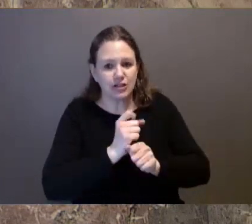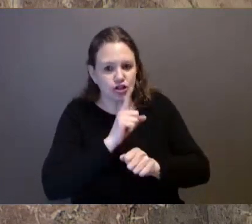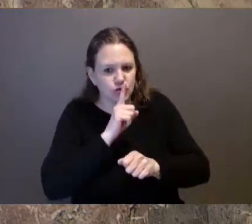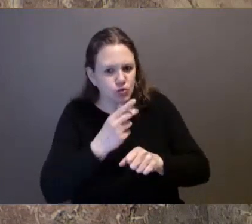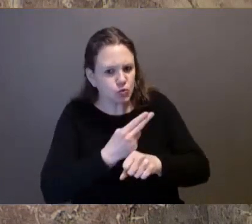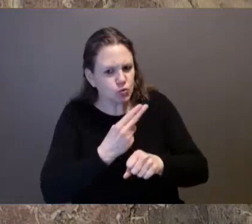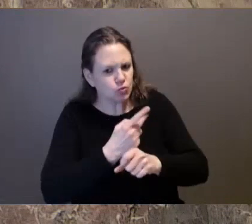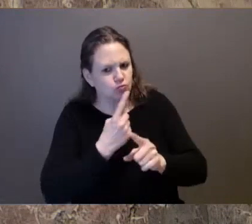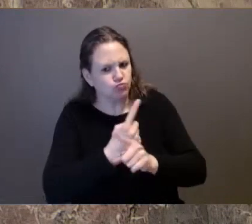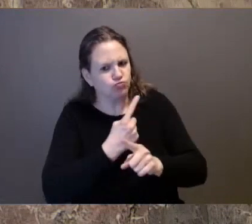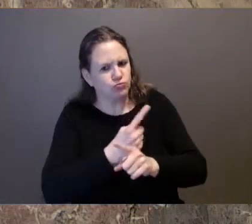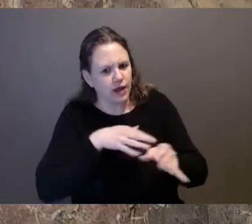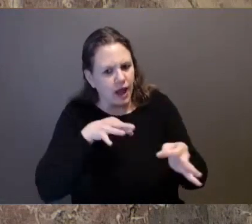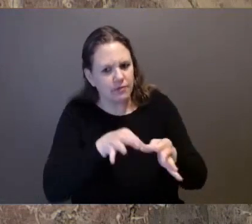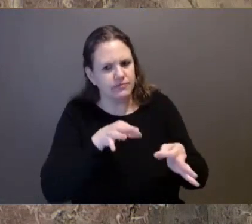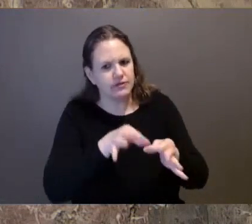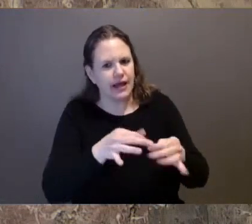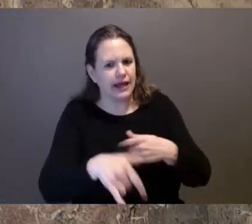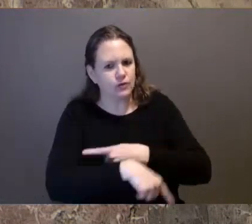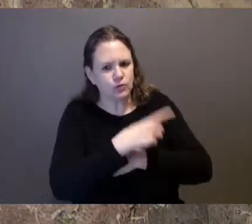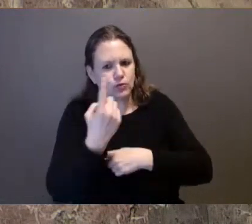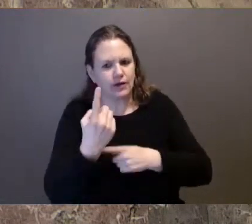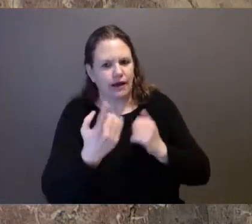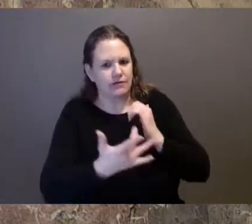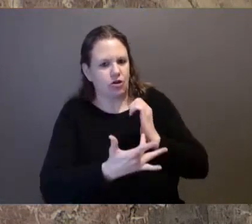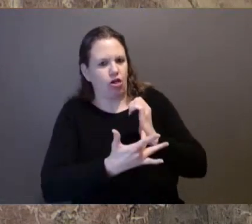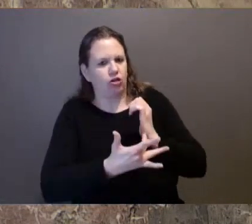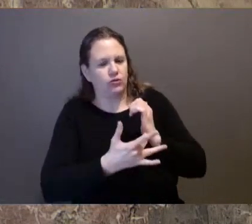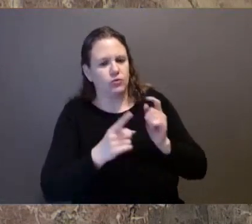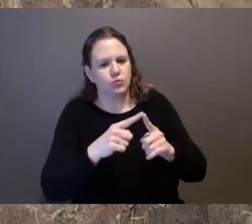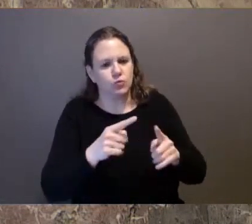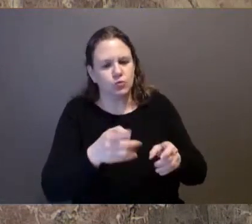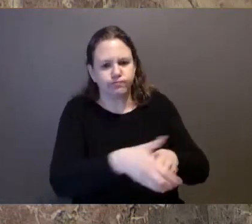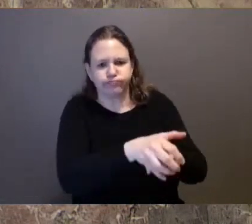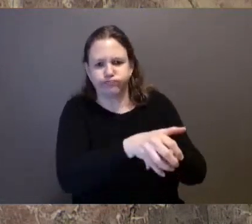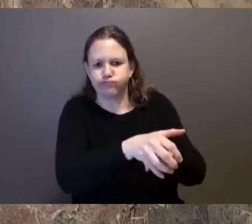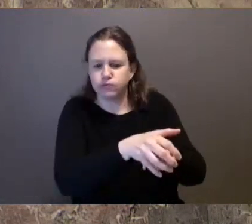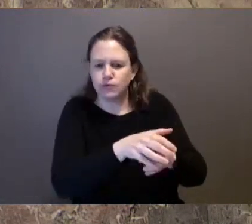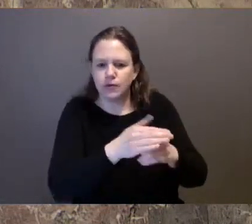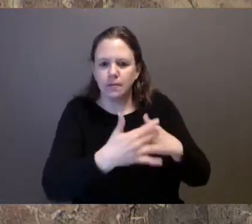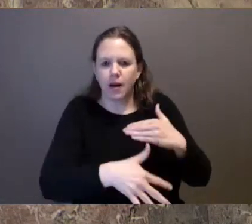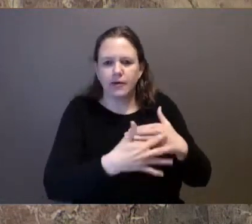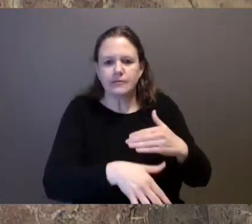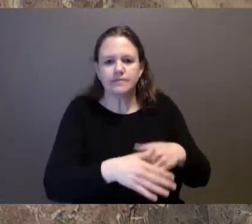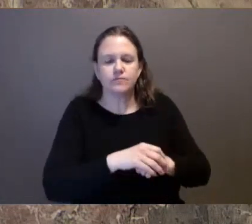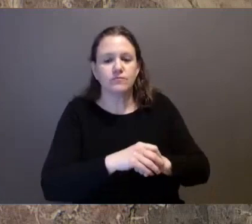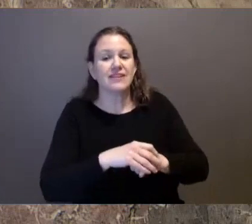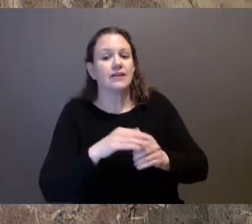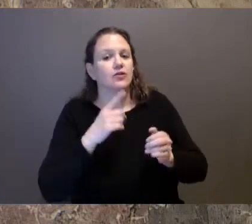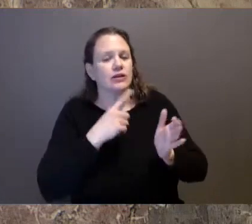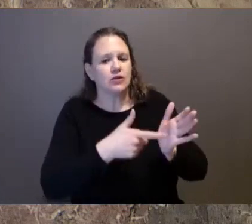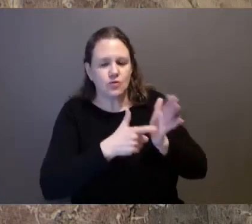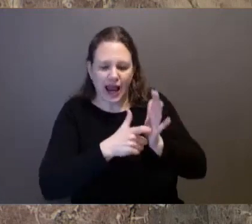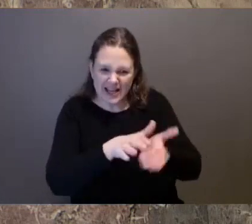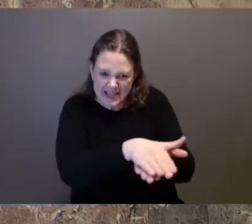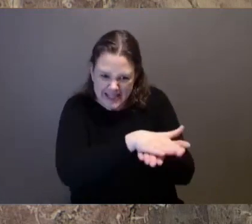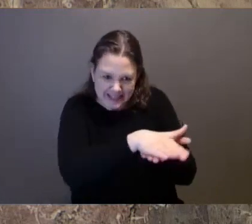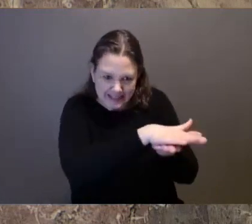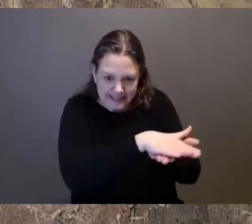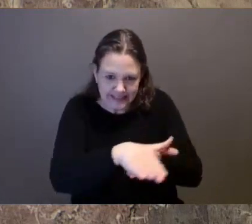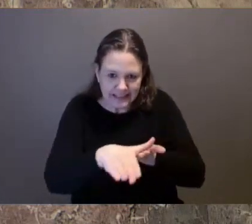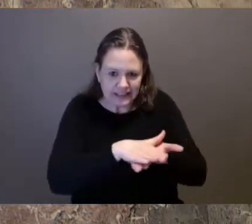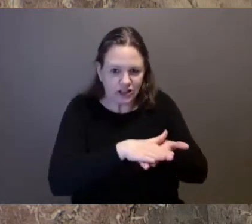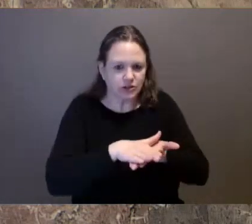processing farmed and wild fish are required to disinfect their effluent, to deactivate pathogens, and to protect wild